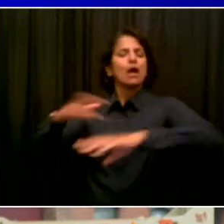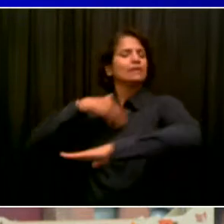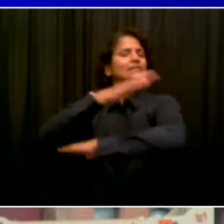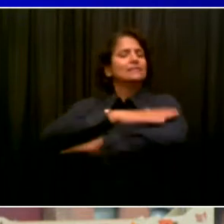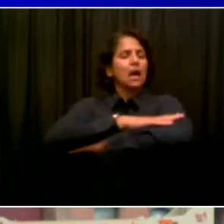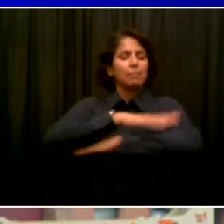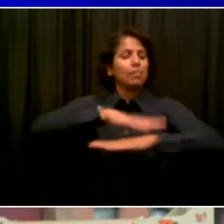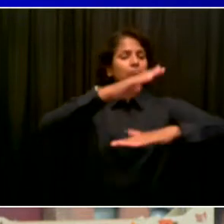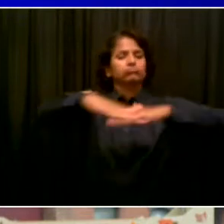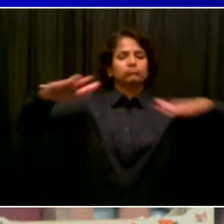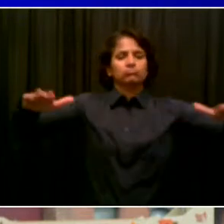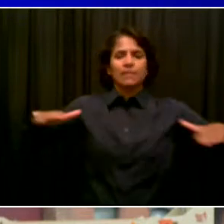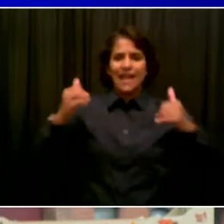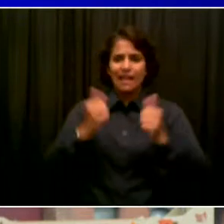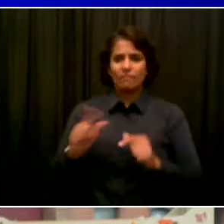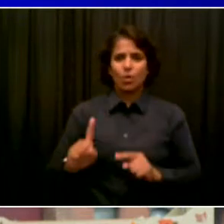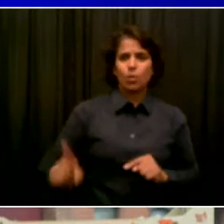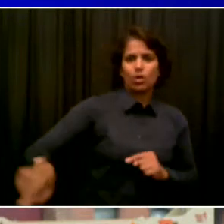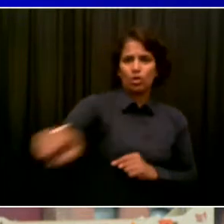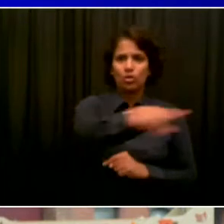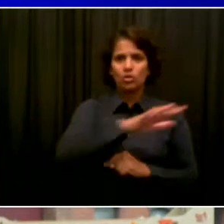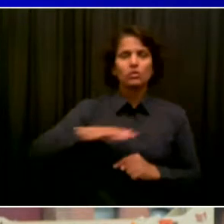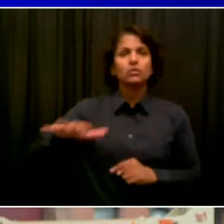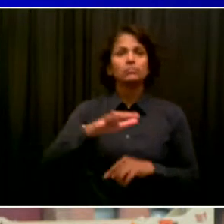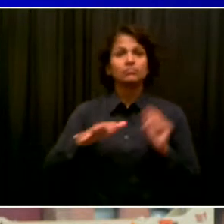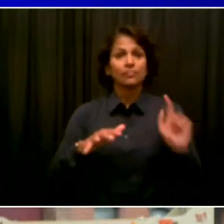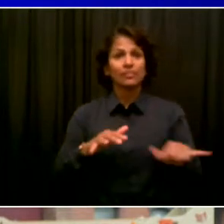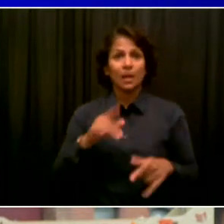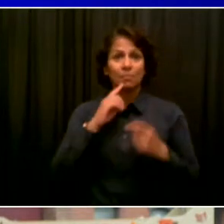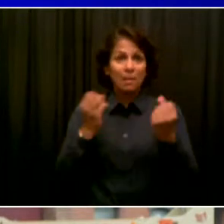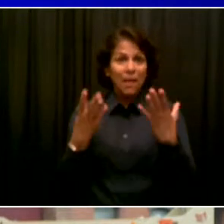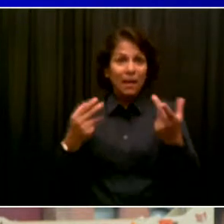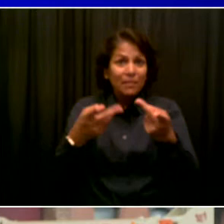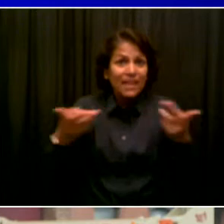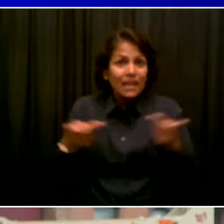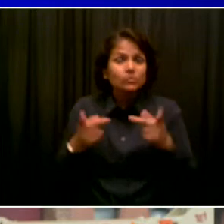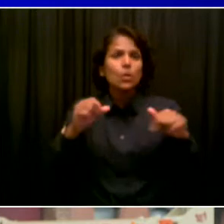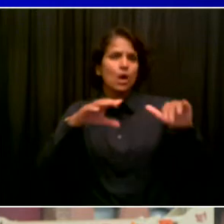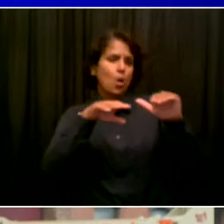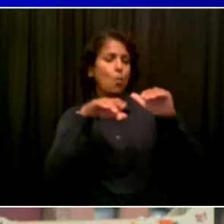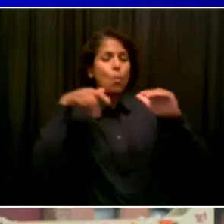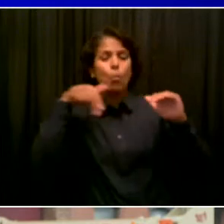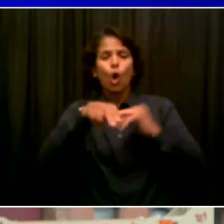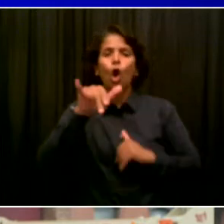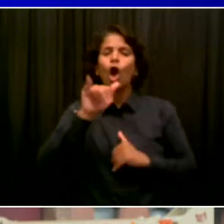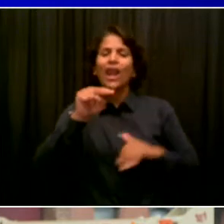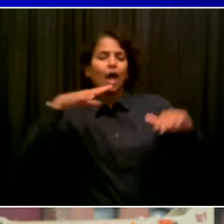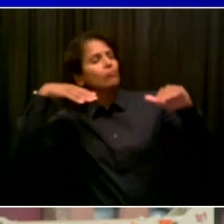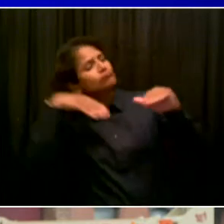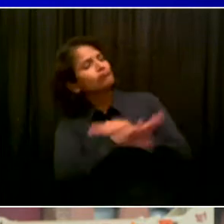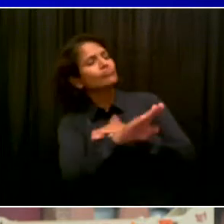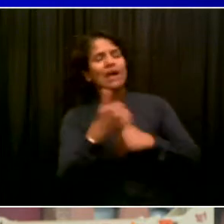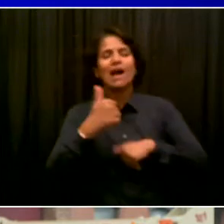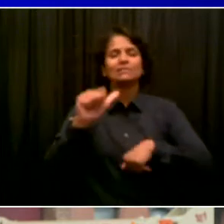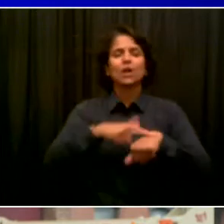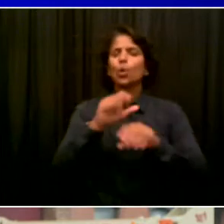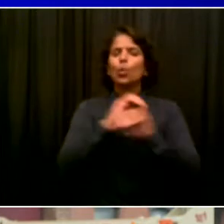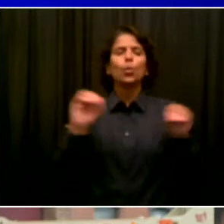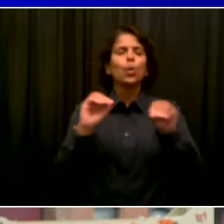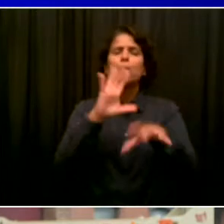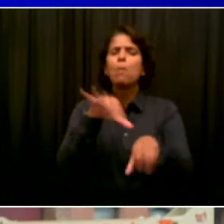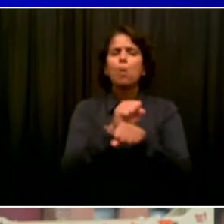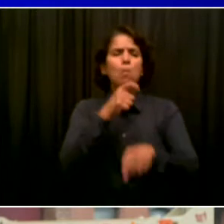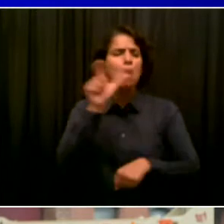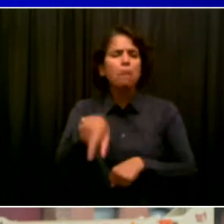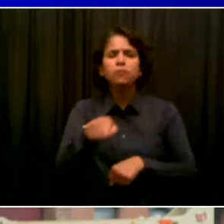will be available in lots and lots of places. What we're going to be doing the second we get the information, emails,